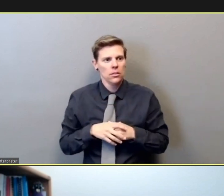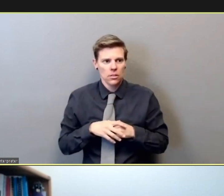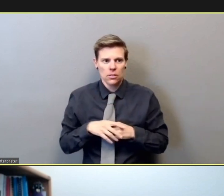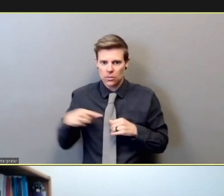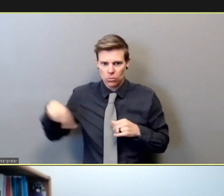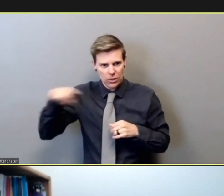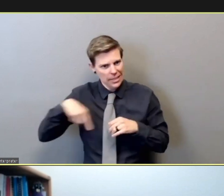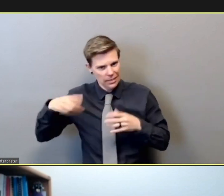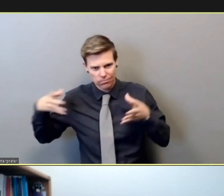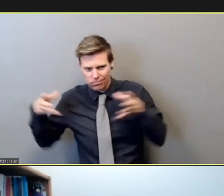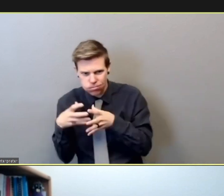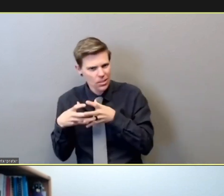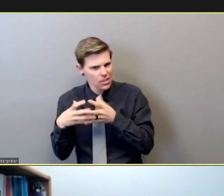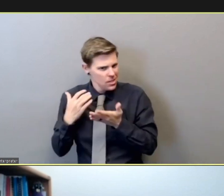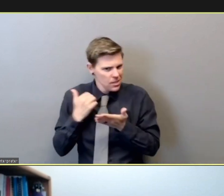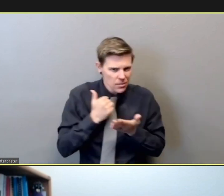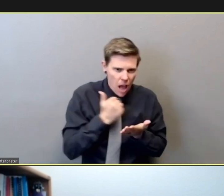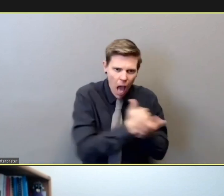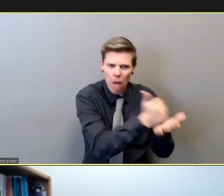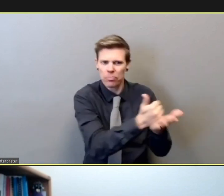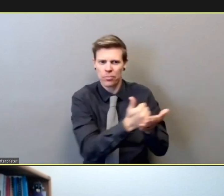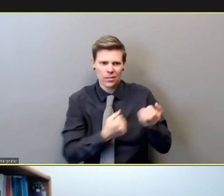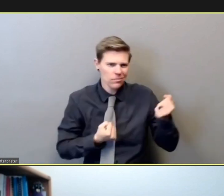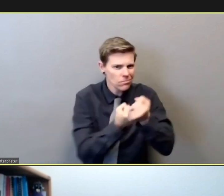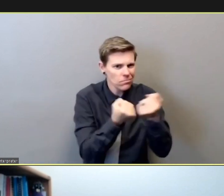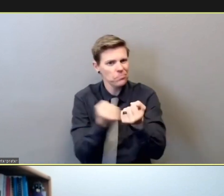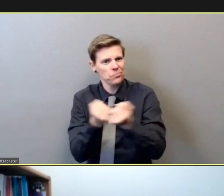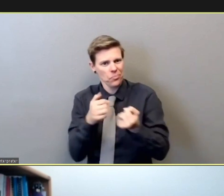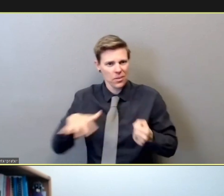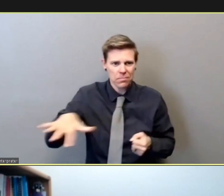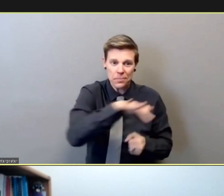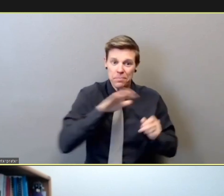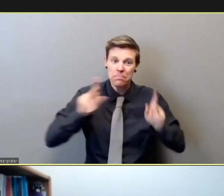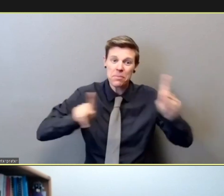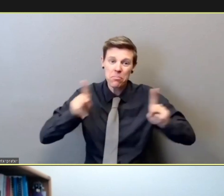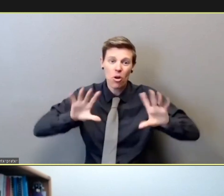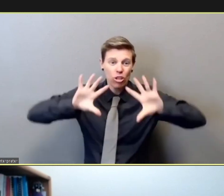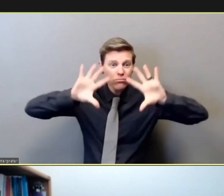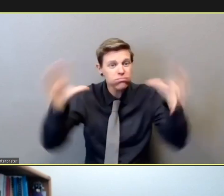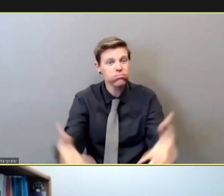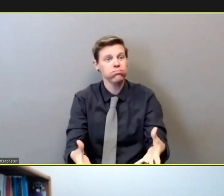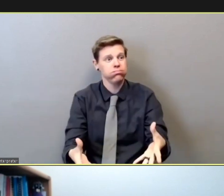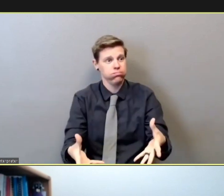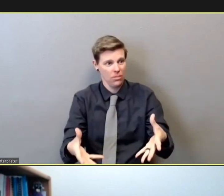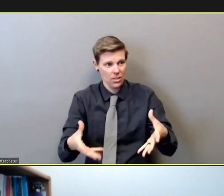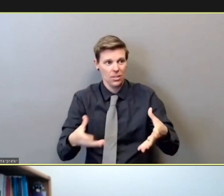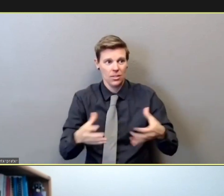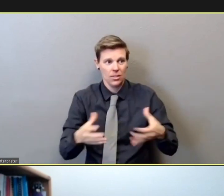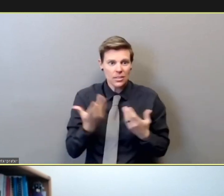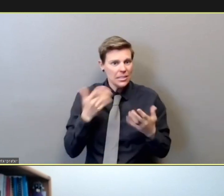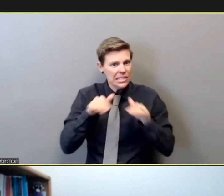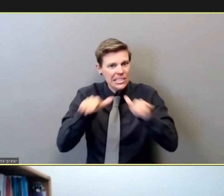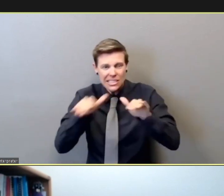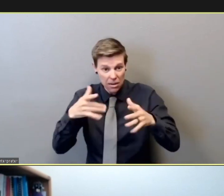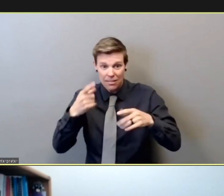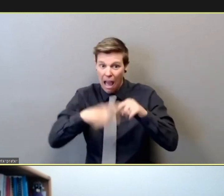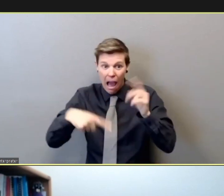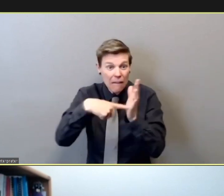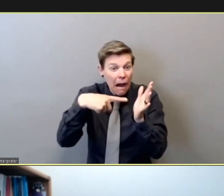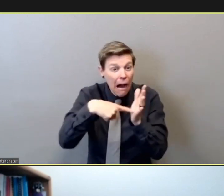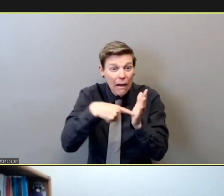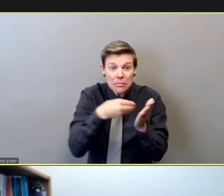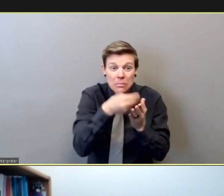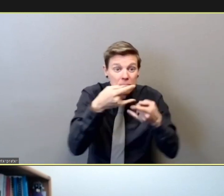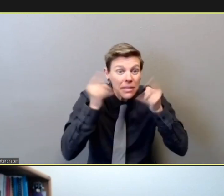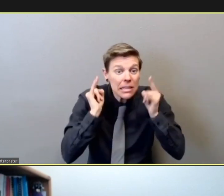our neighbors who might not even be able to afford a mask or get a ride to get tested and the like. So those